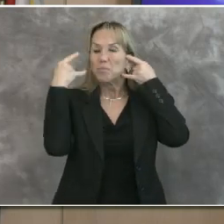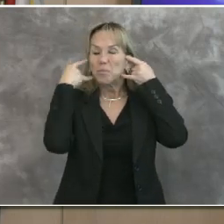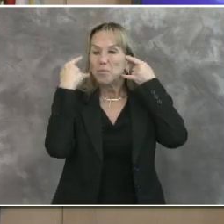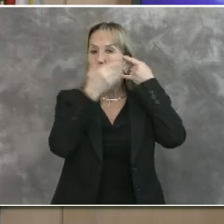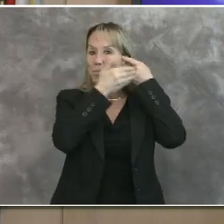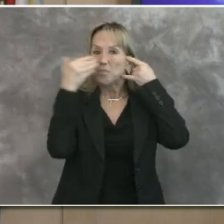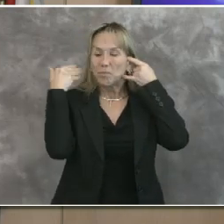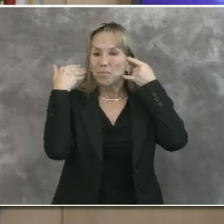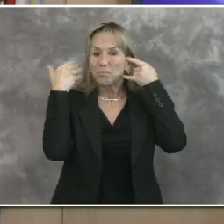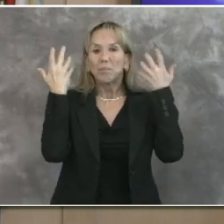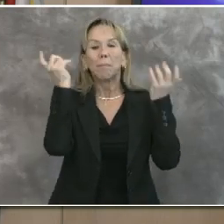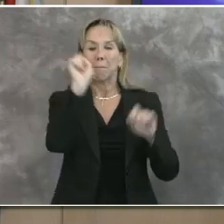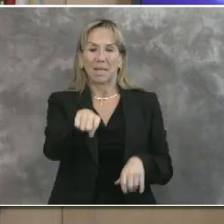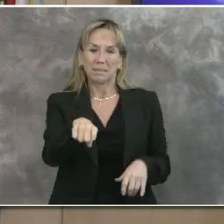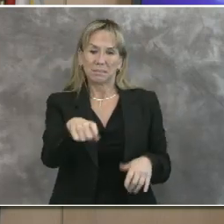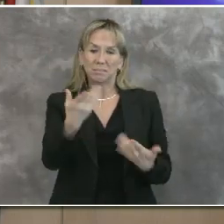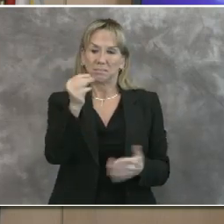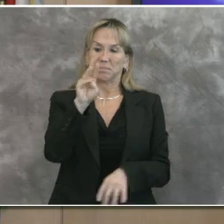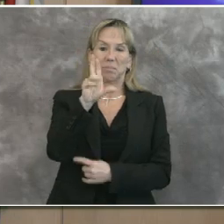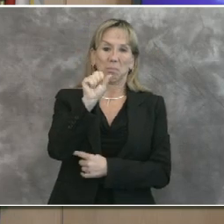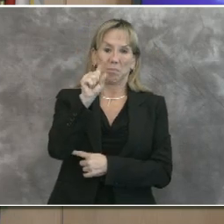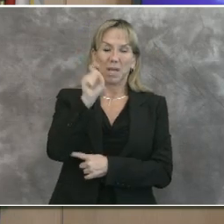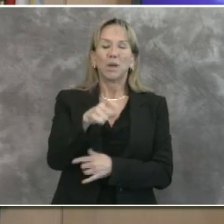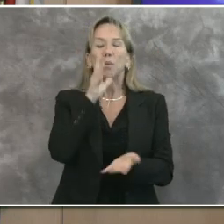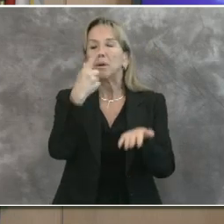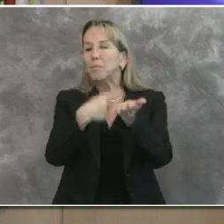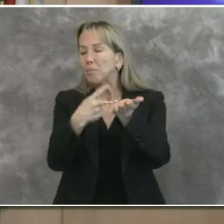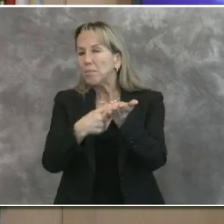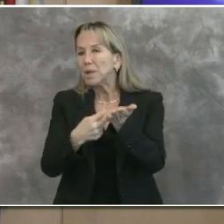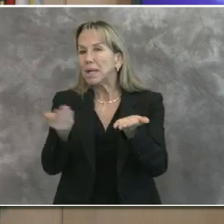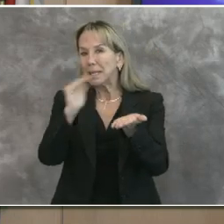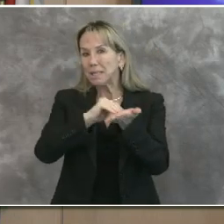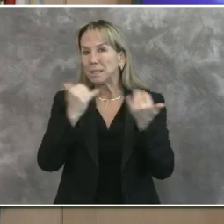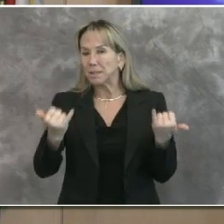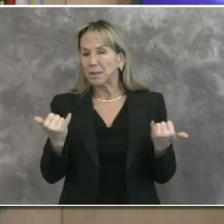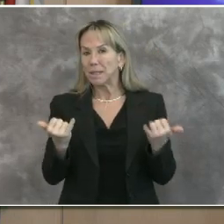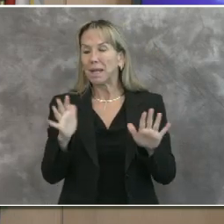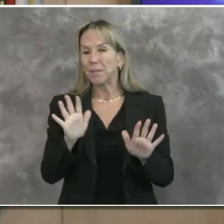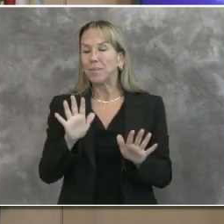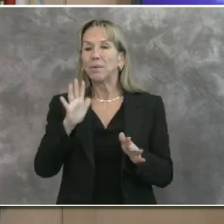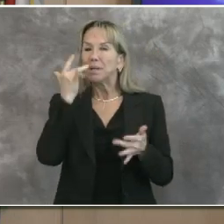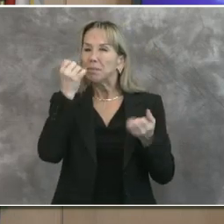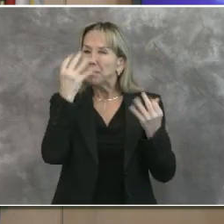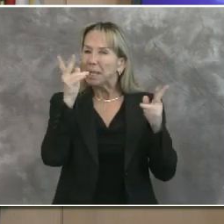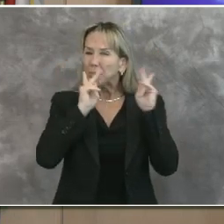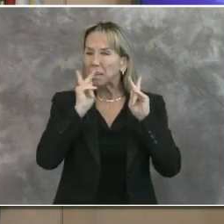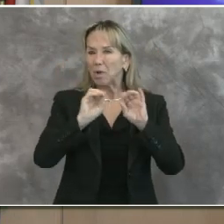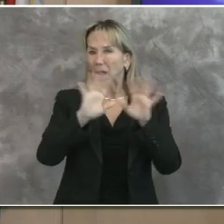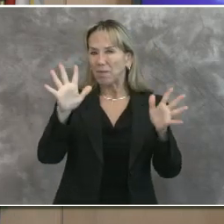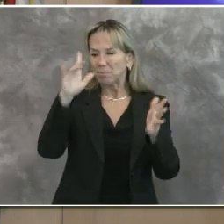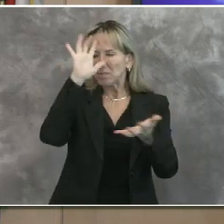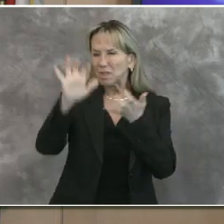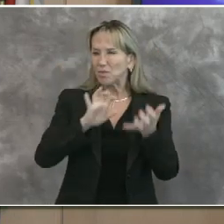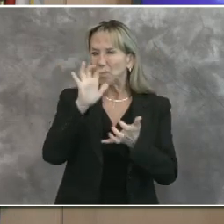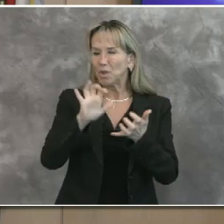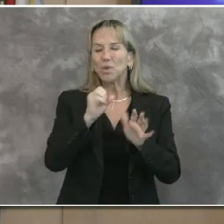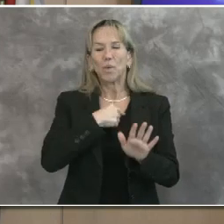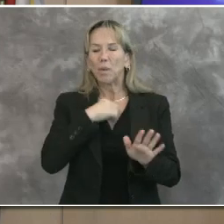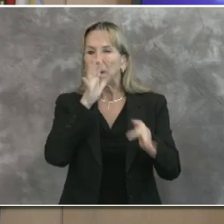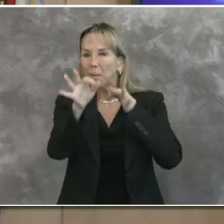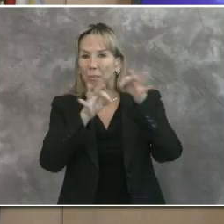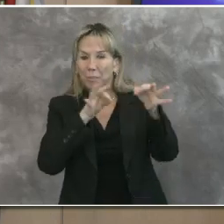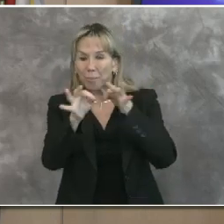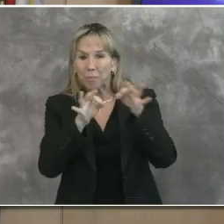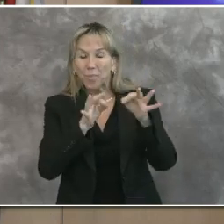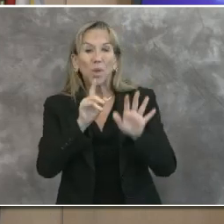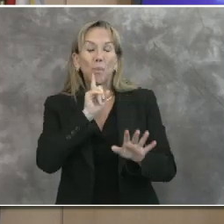outside. We're going to go over that again today so as to eliminate any confusion. In short, we'll ask that you have